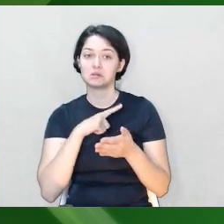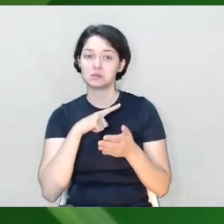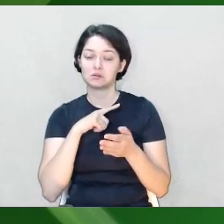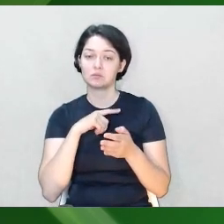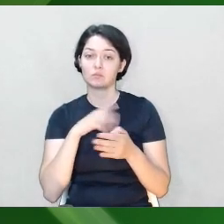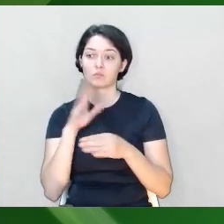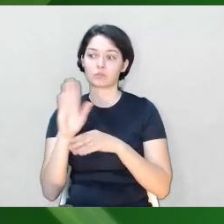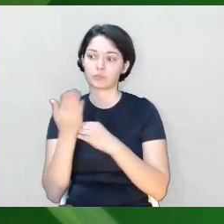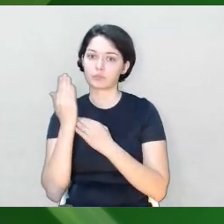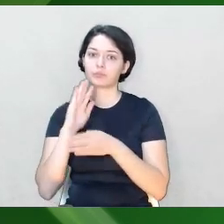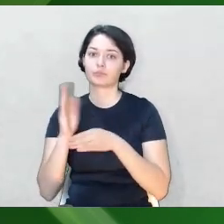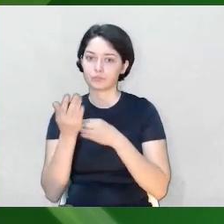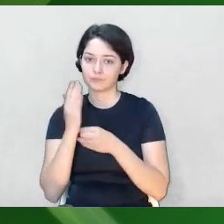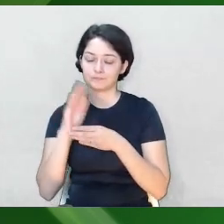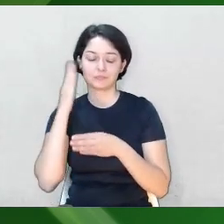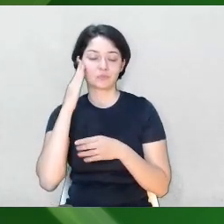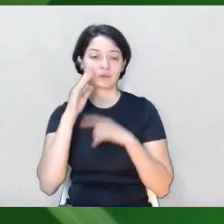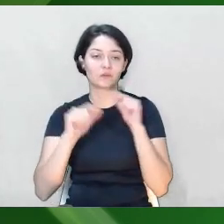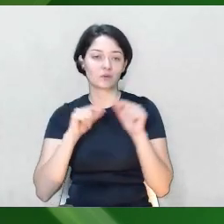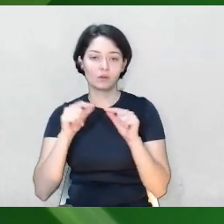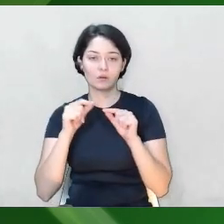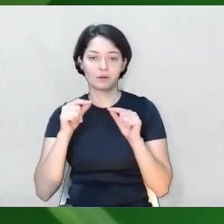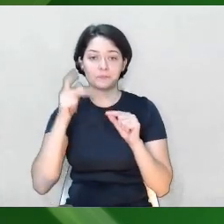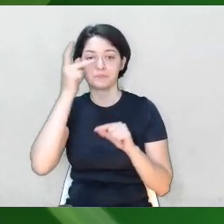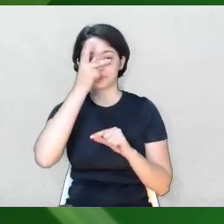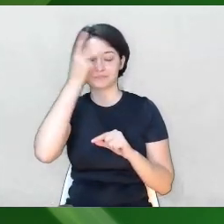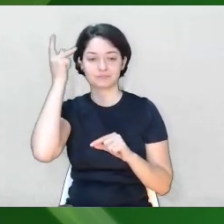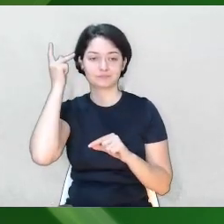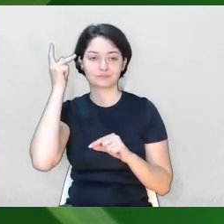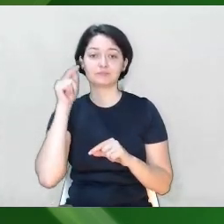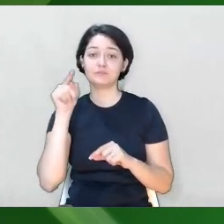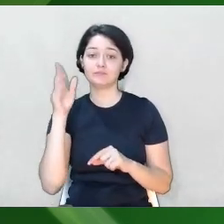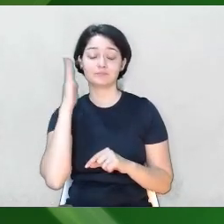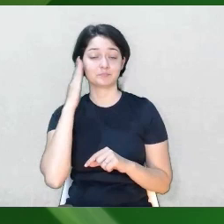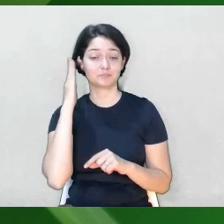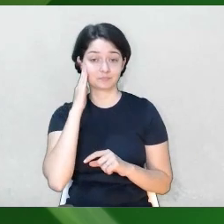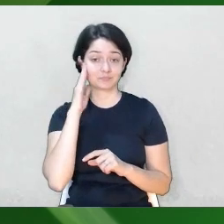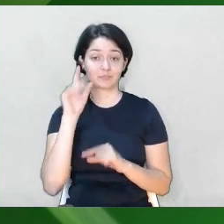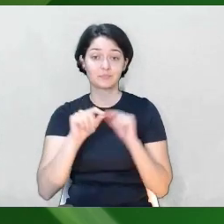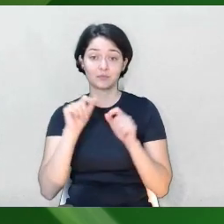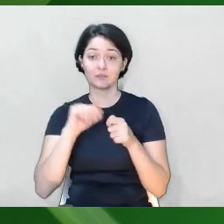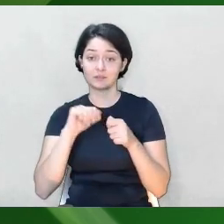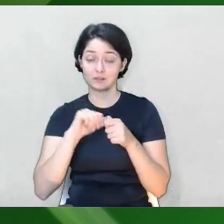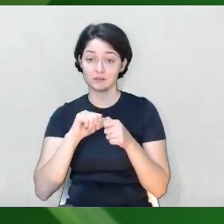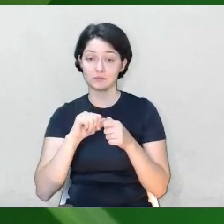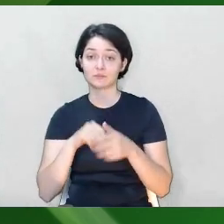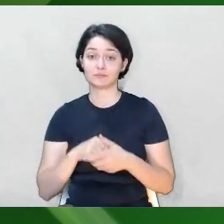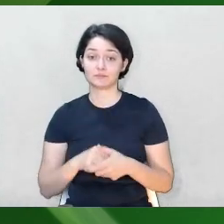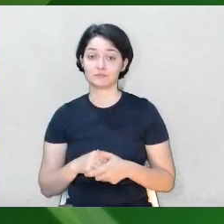which is multidisciplinary collaboration, then the person of UX or